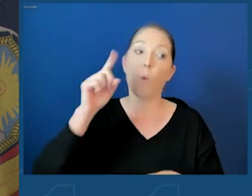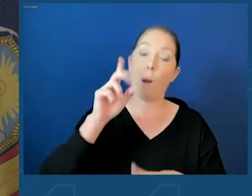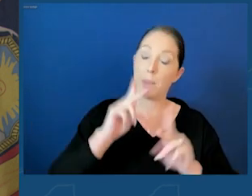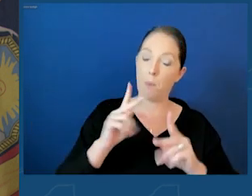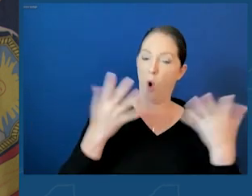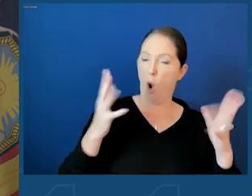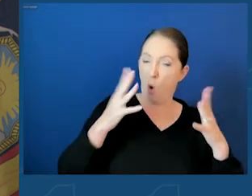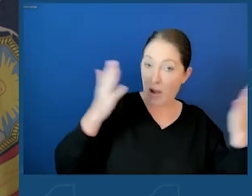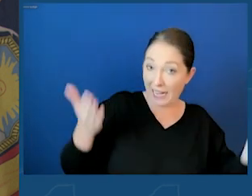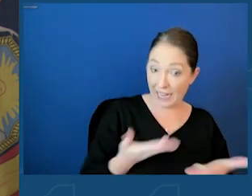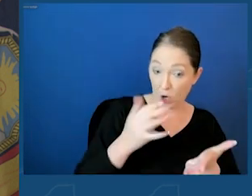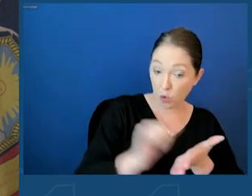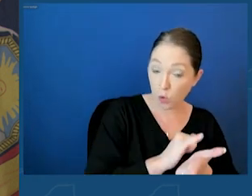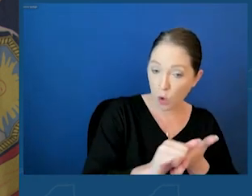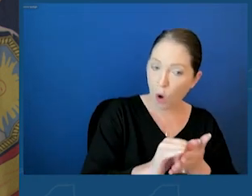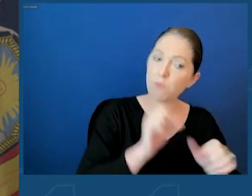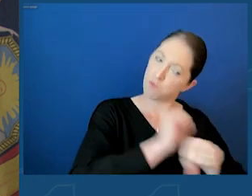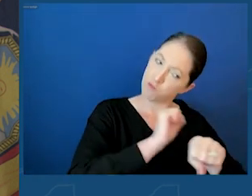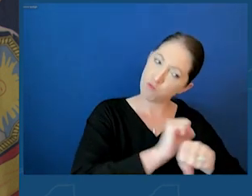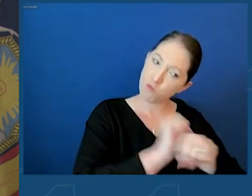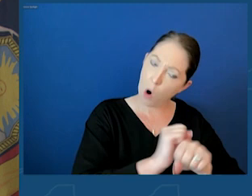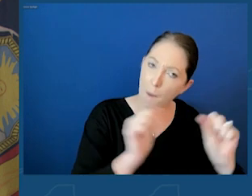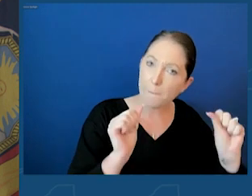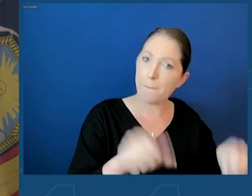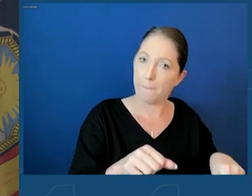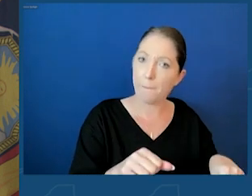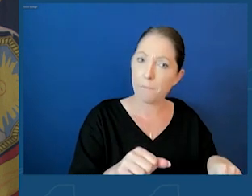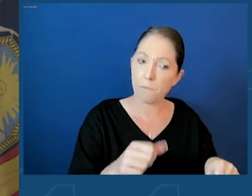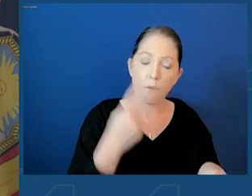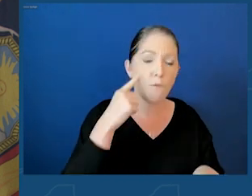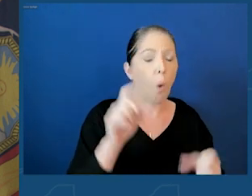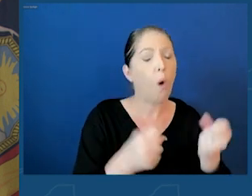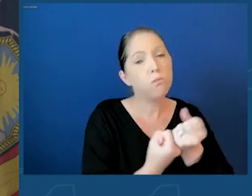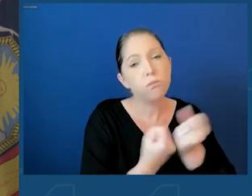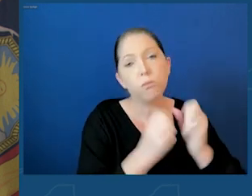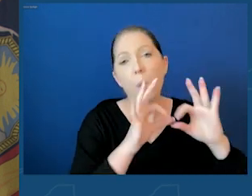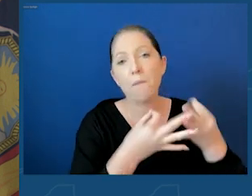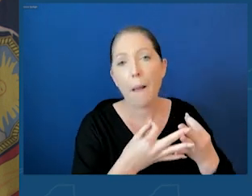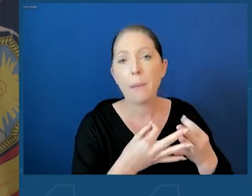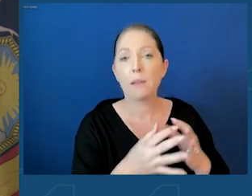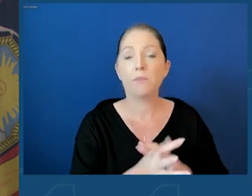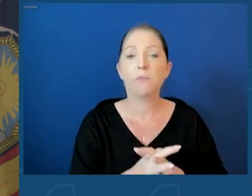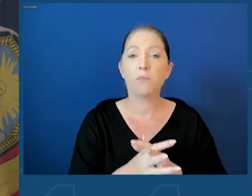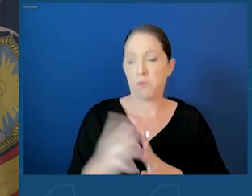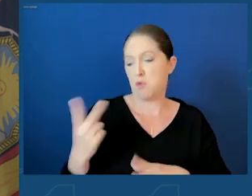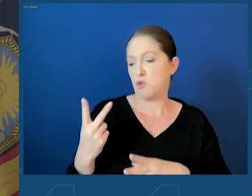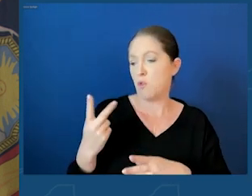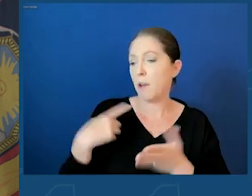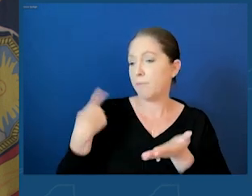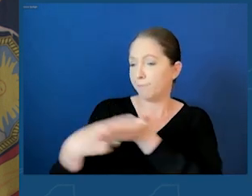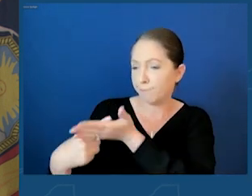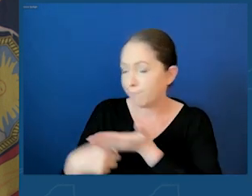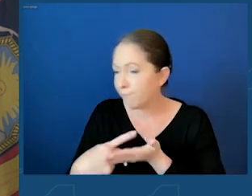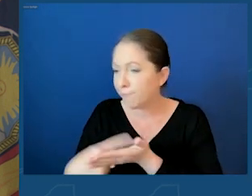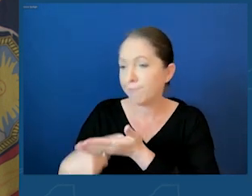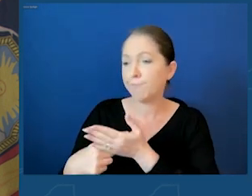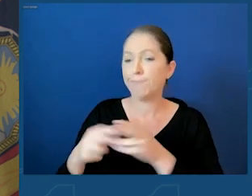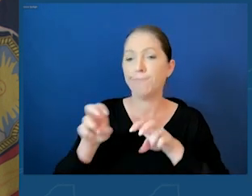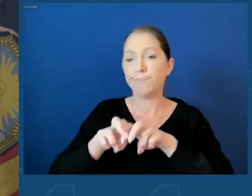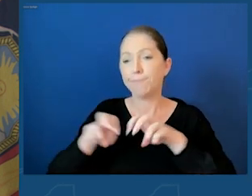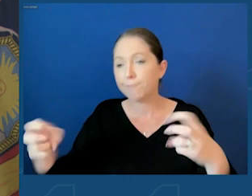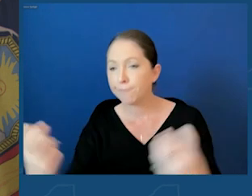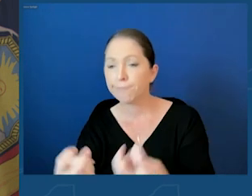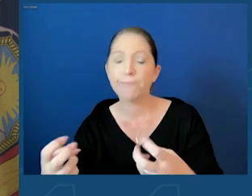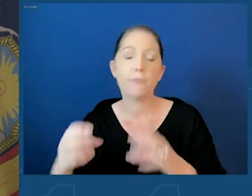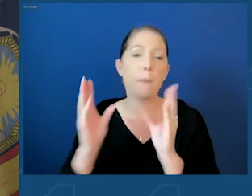to support themselves and their families. The mayor and I said then, and in countless meetings with Congress, the White House, cabinet members,